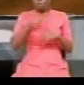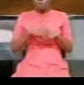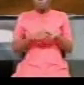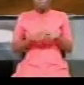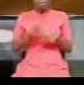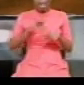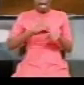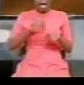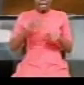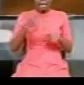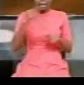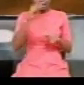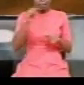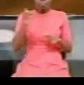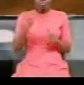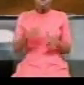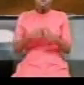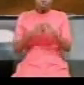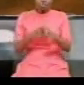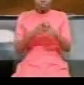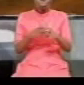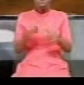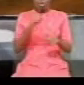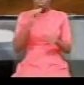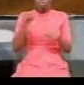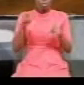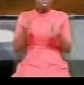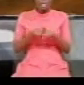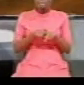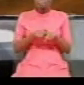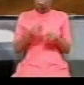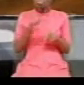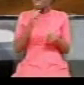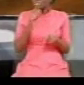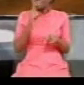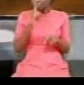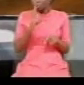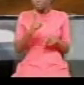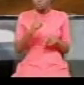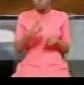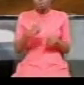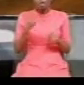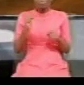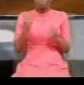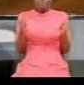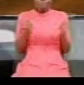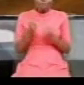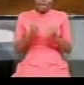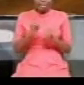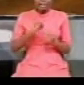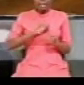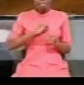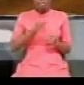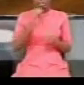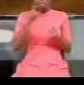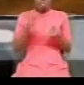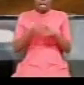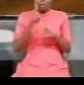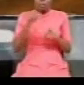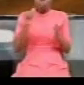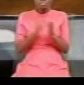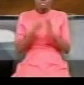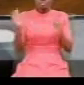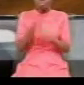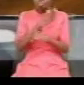incorruptible. I therefore so run, not as uncertainly, so fight I, not as one